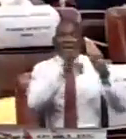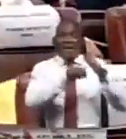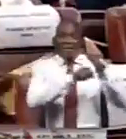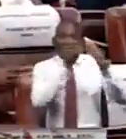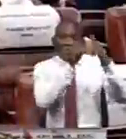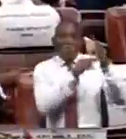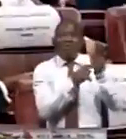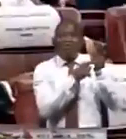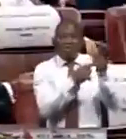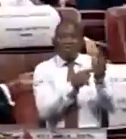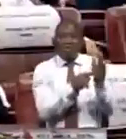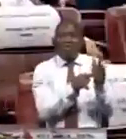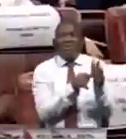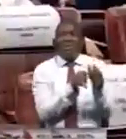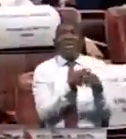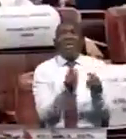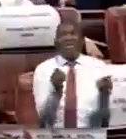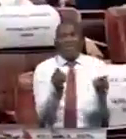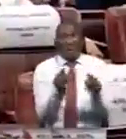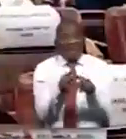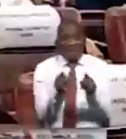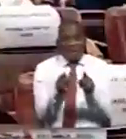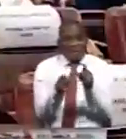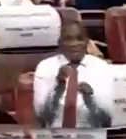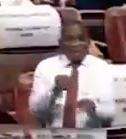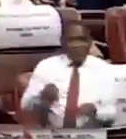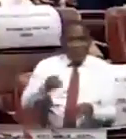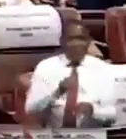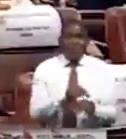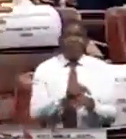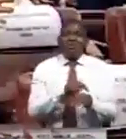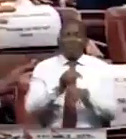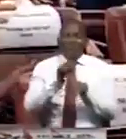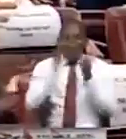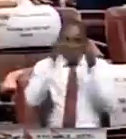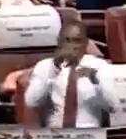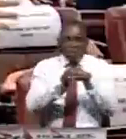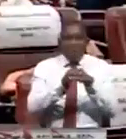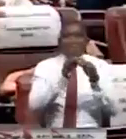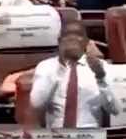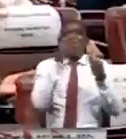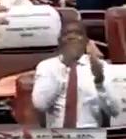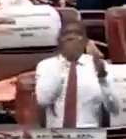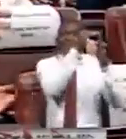shown to be completely different. And in fact, if we were only dealing with order of speeches,